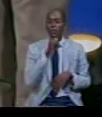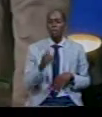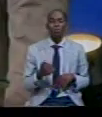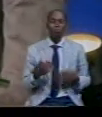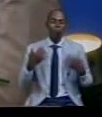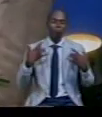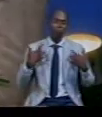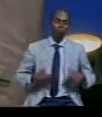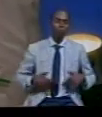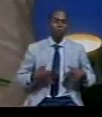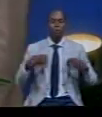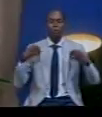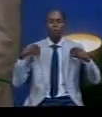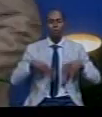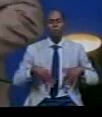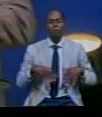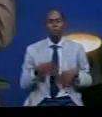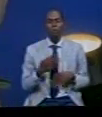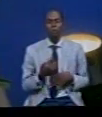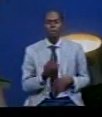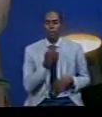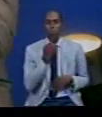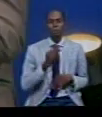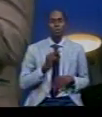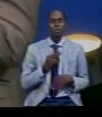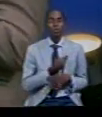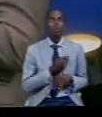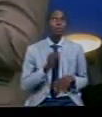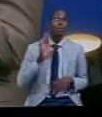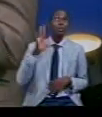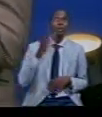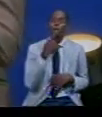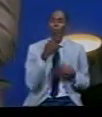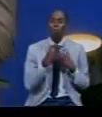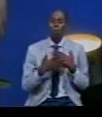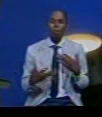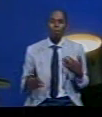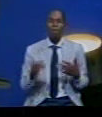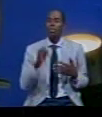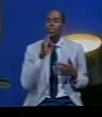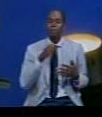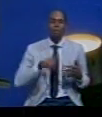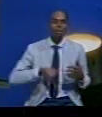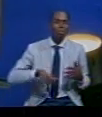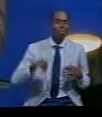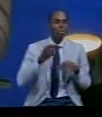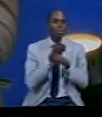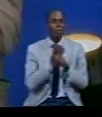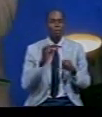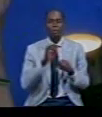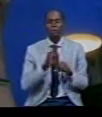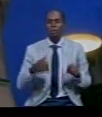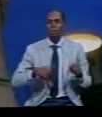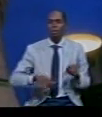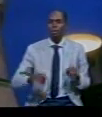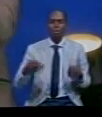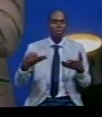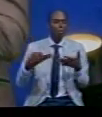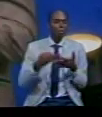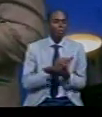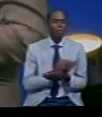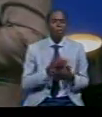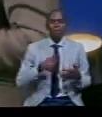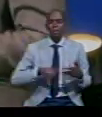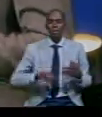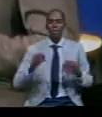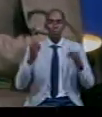never disappointed. His blood is still as efficacious, is still as fresh, is still as